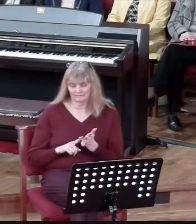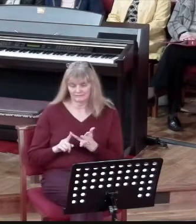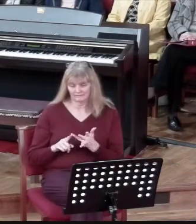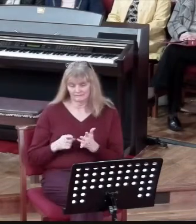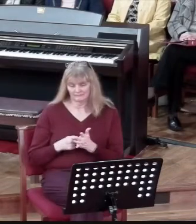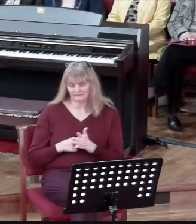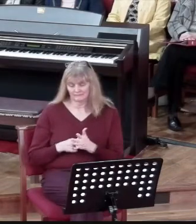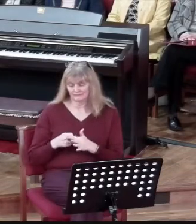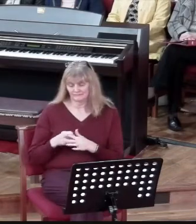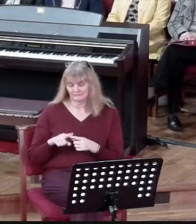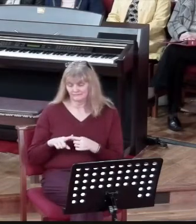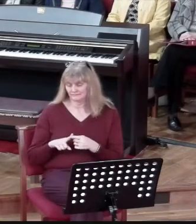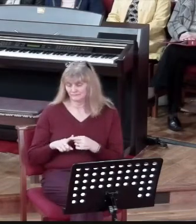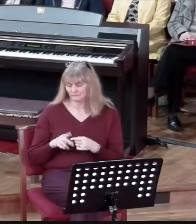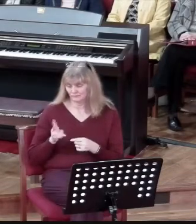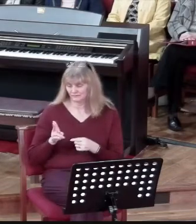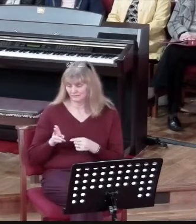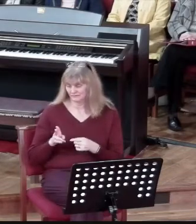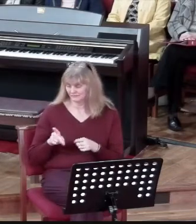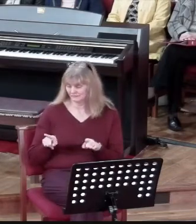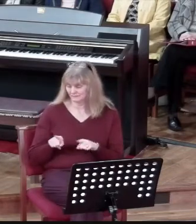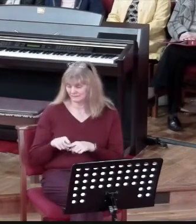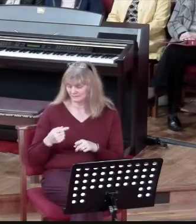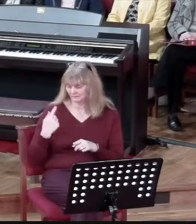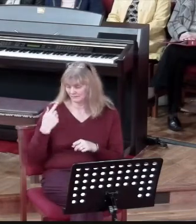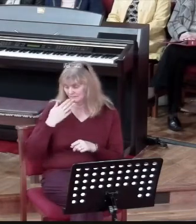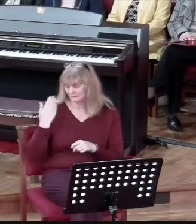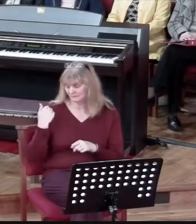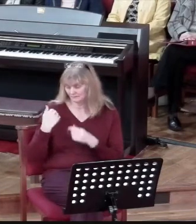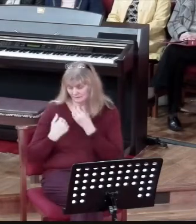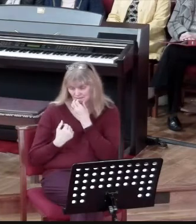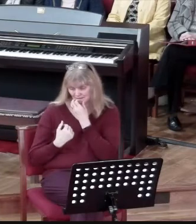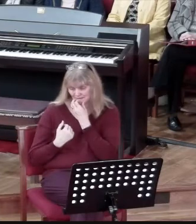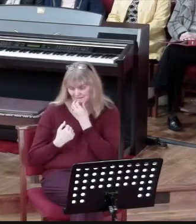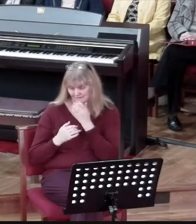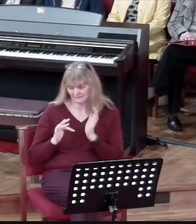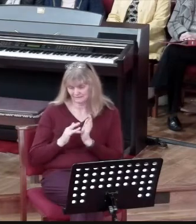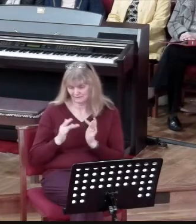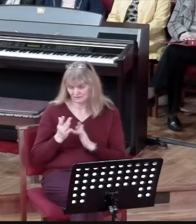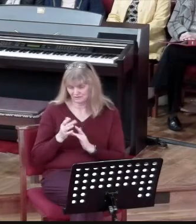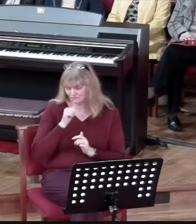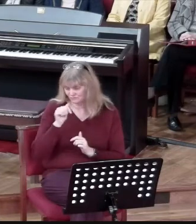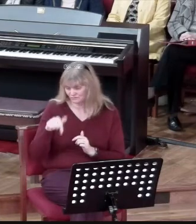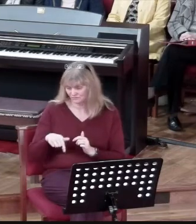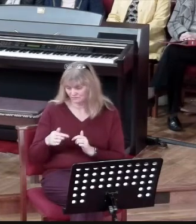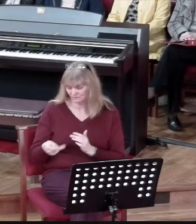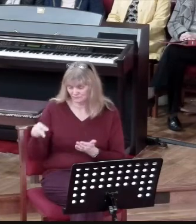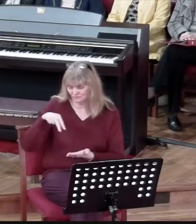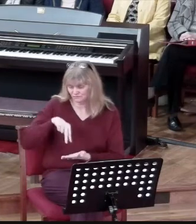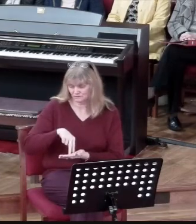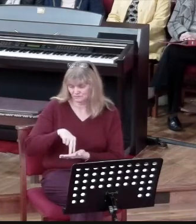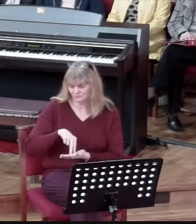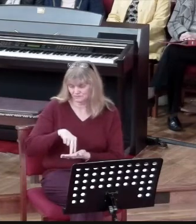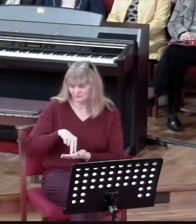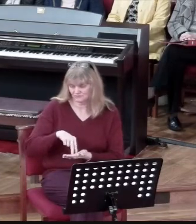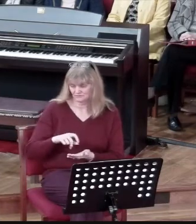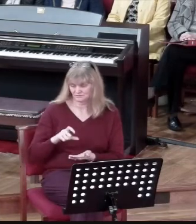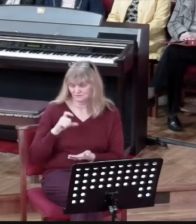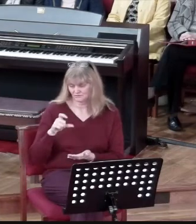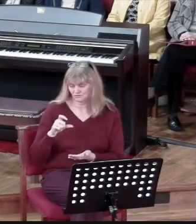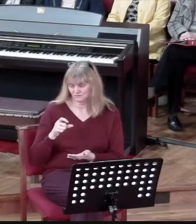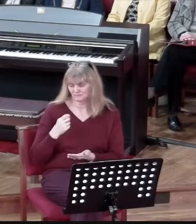Go on. He is not here. He has risen. Chapter